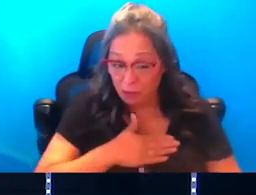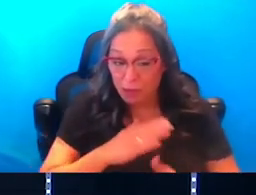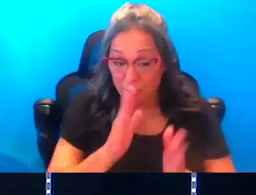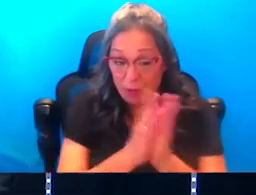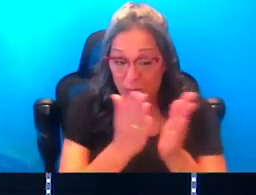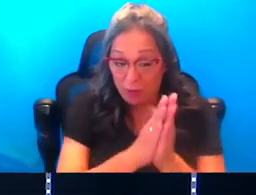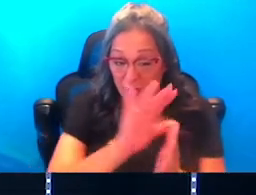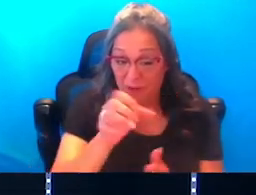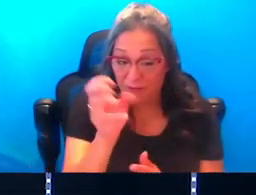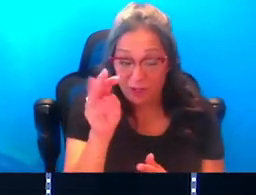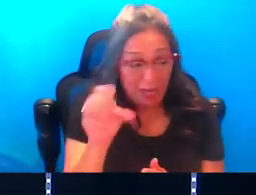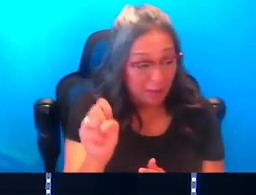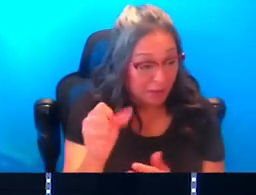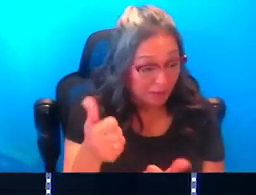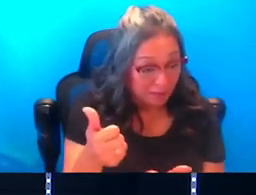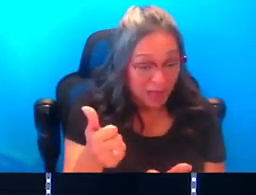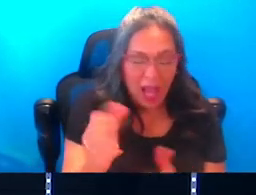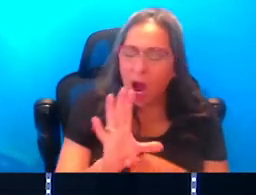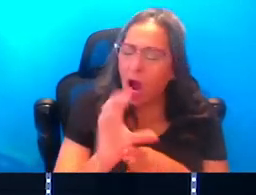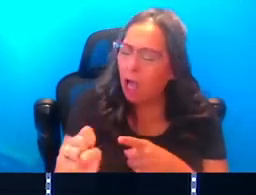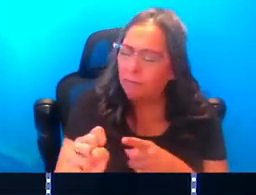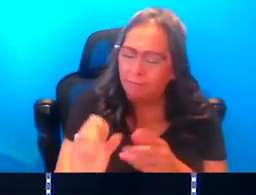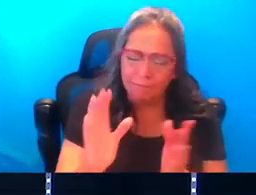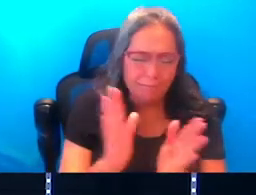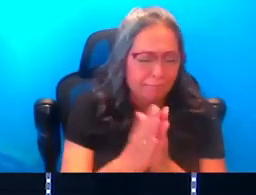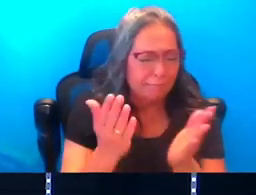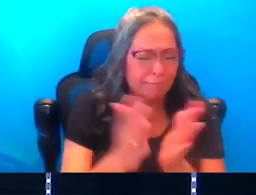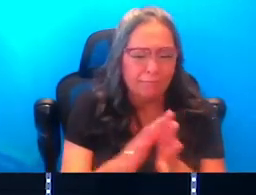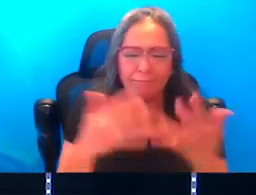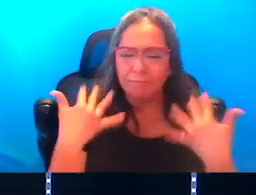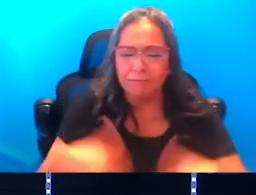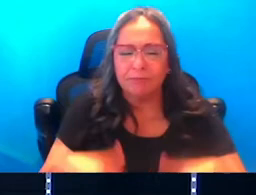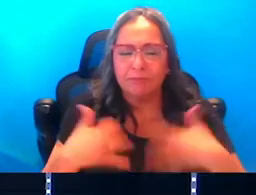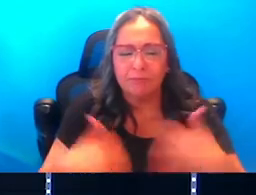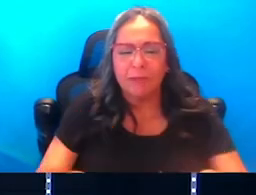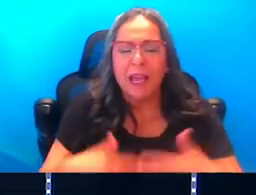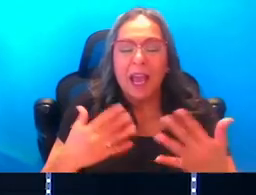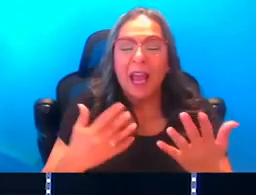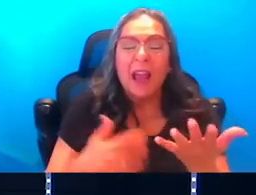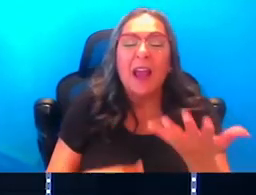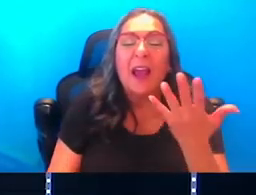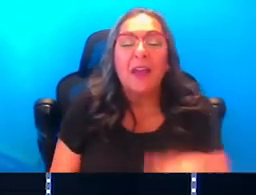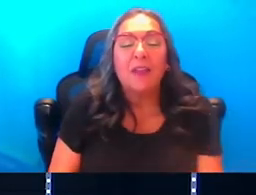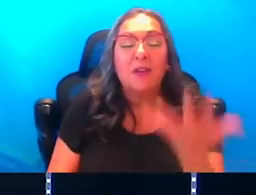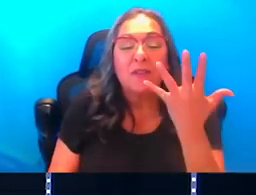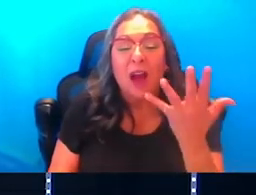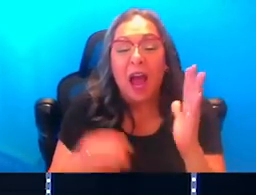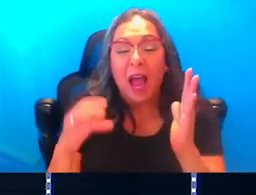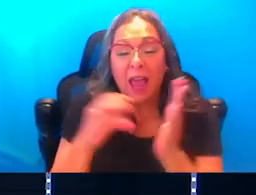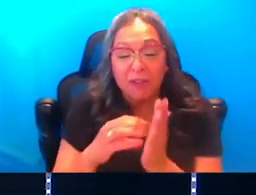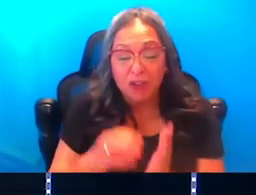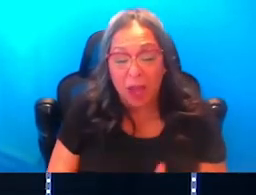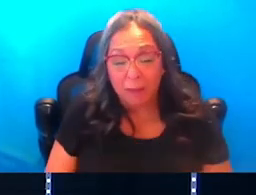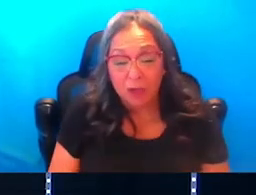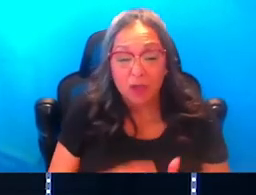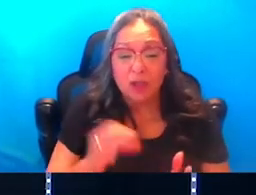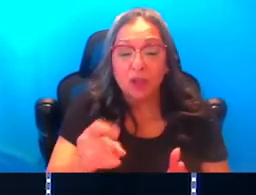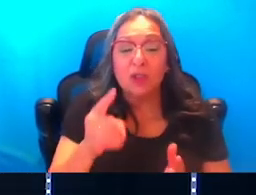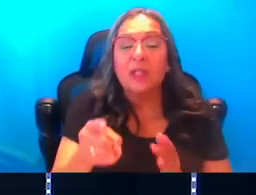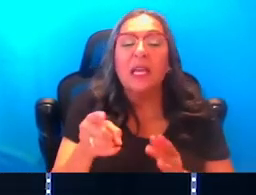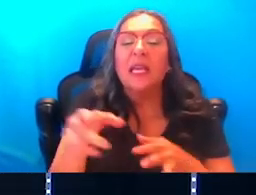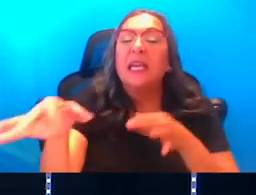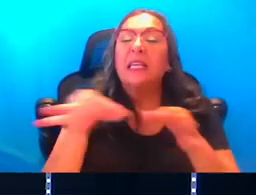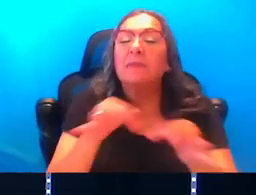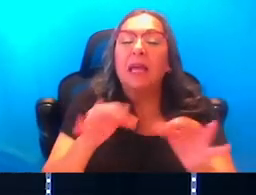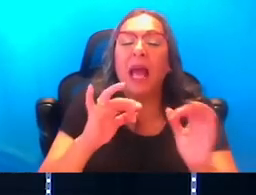been this awesome book, and it's this New Testament book, and there's like five chapters to it, and it's a big sermon from a New Testament writer telling us how to